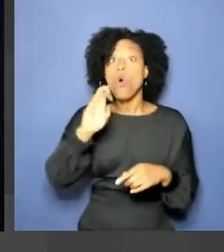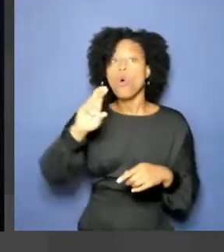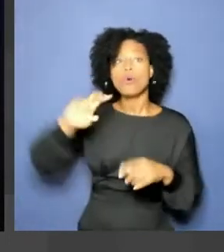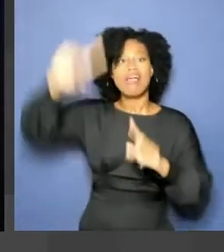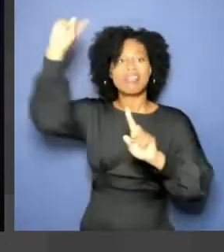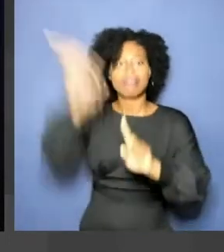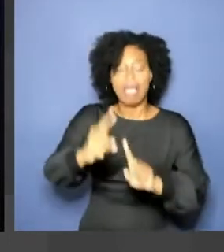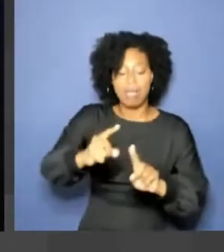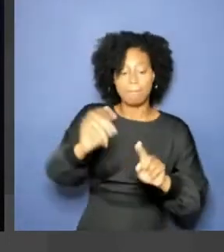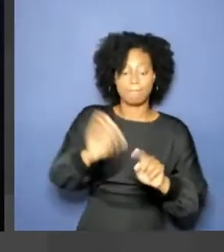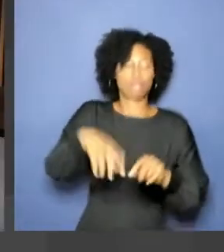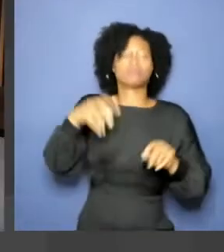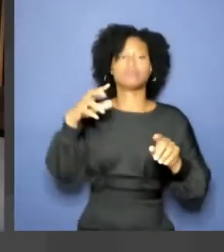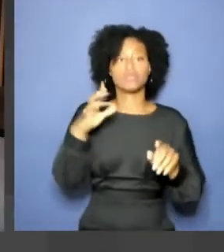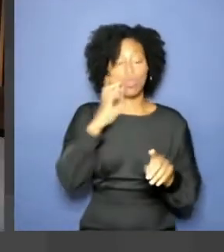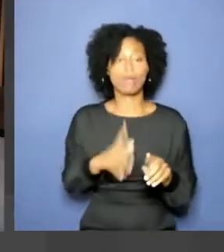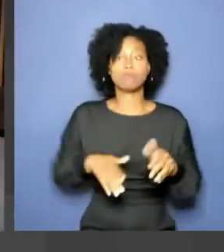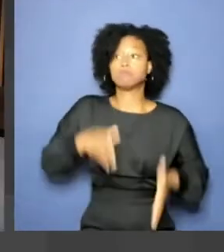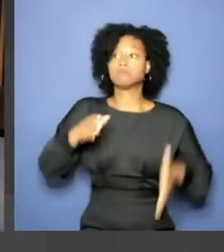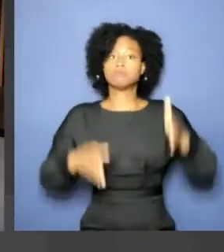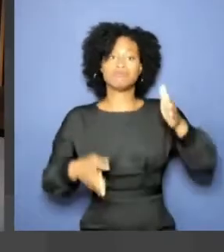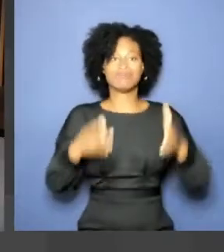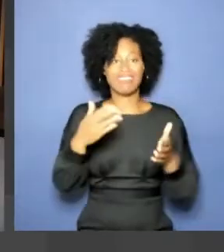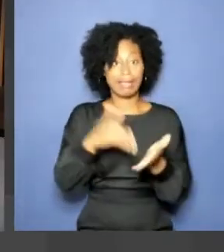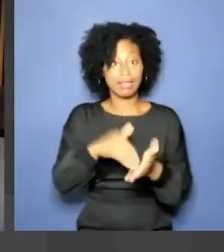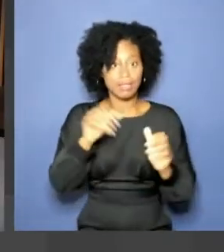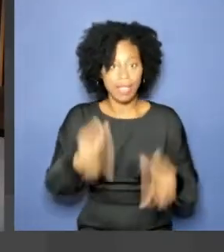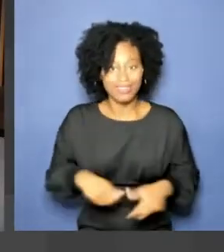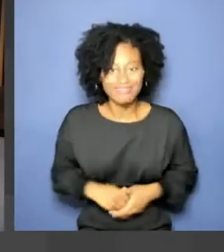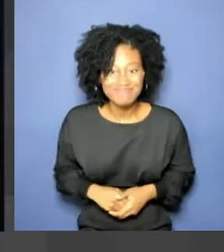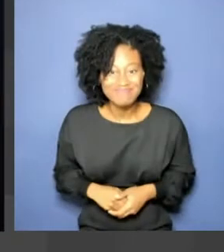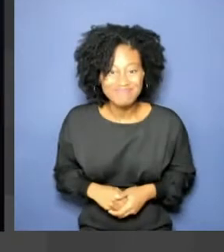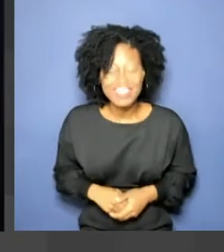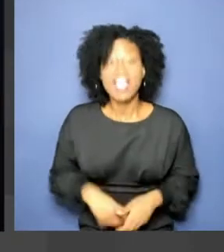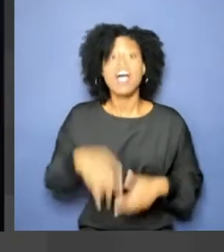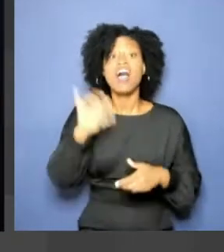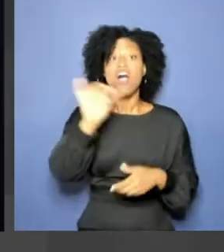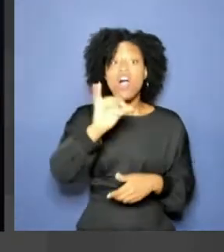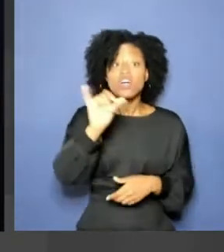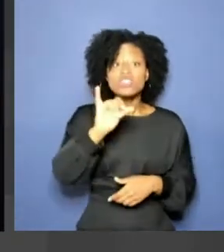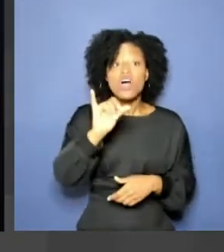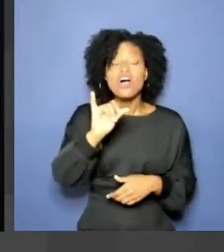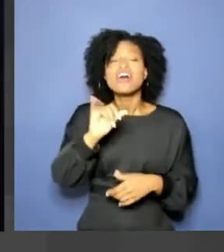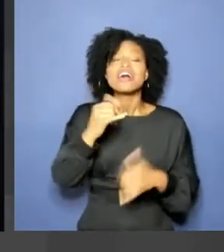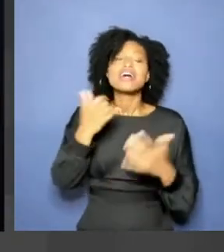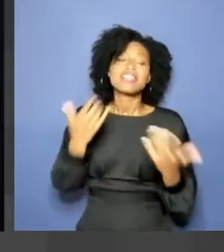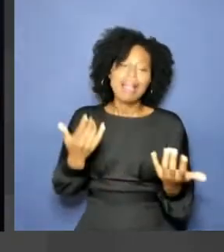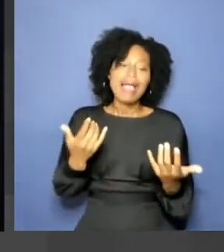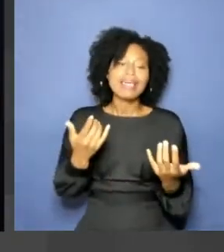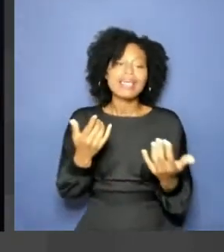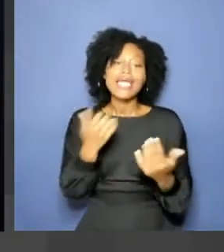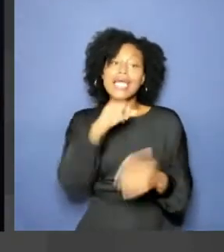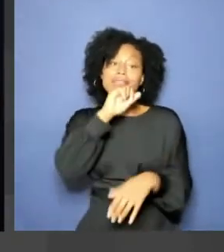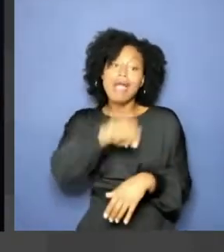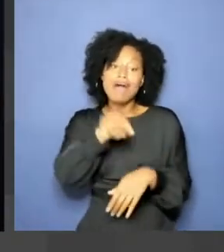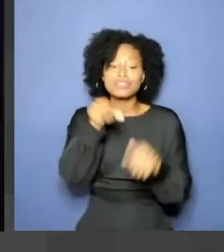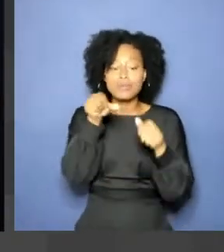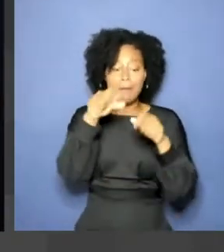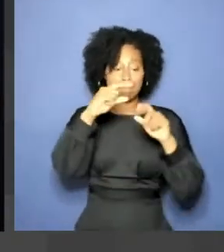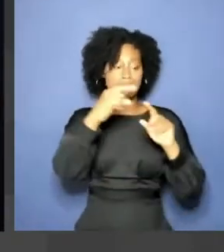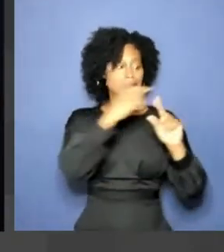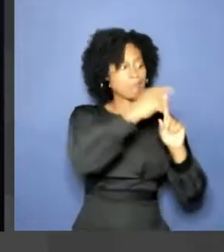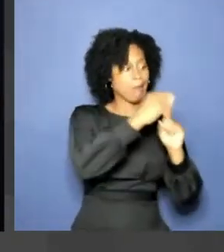also deoxidize it. Wow! In addition, it loves pressing buttons a little bit